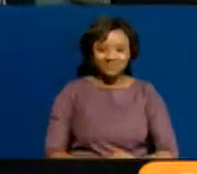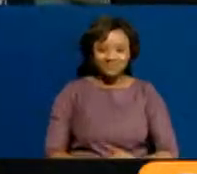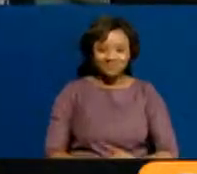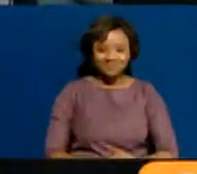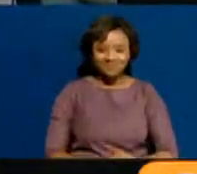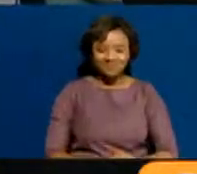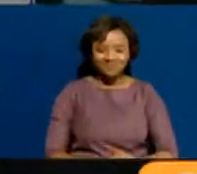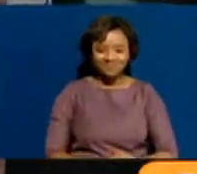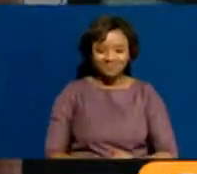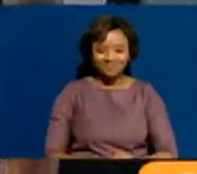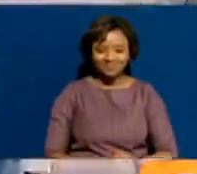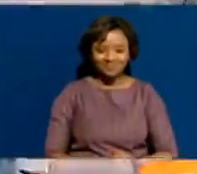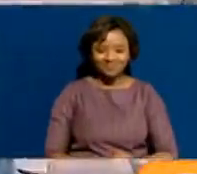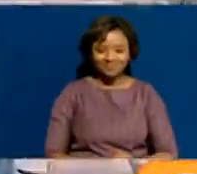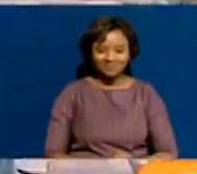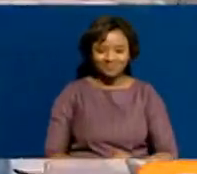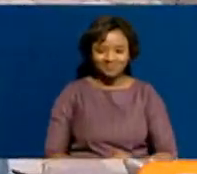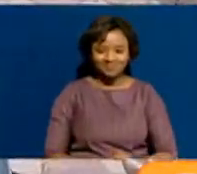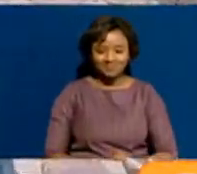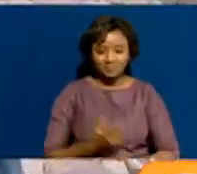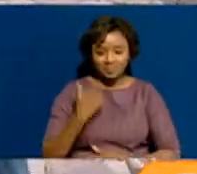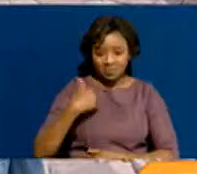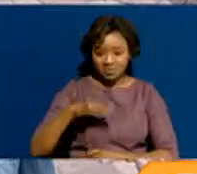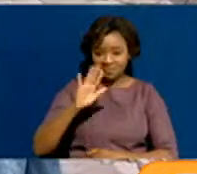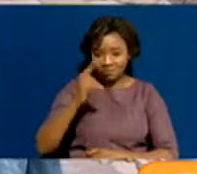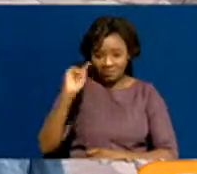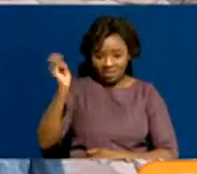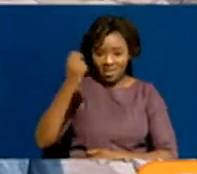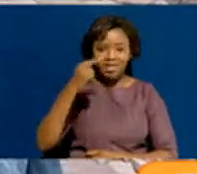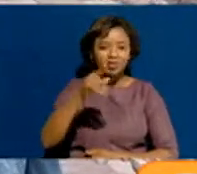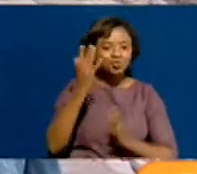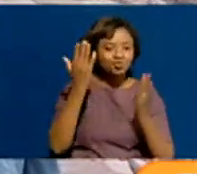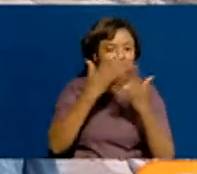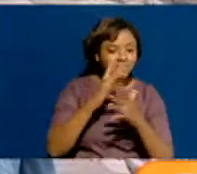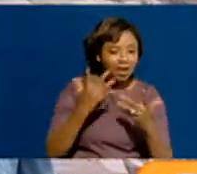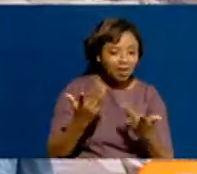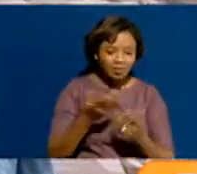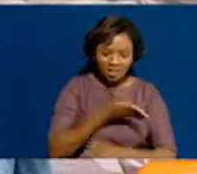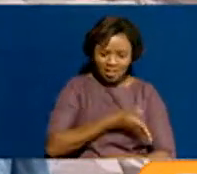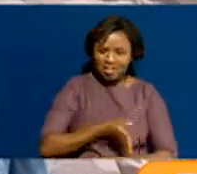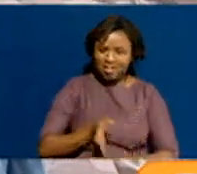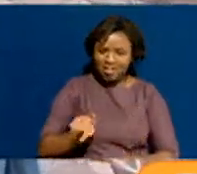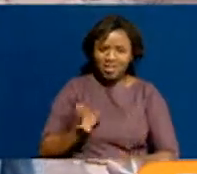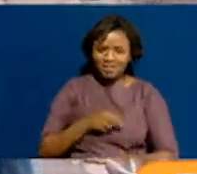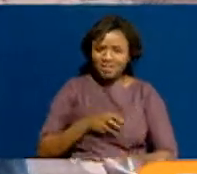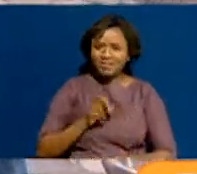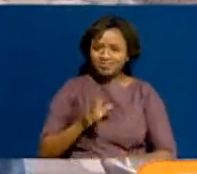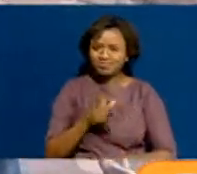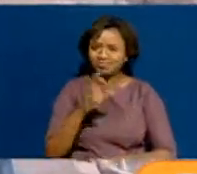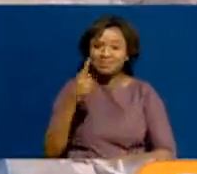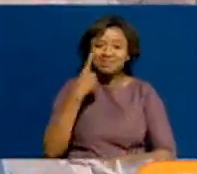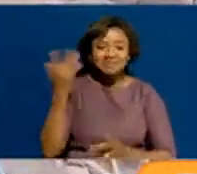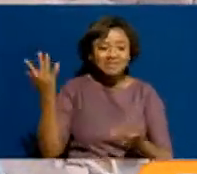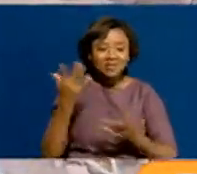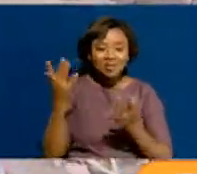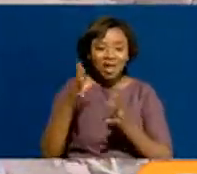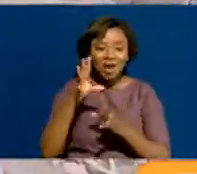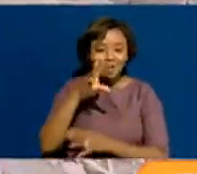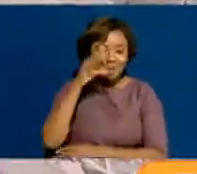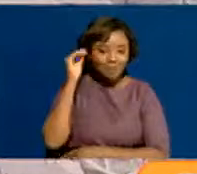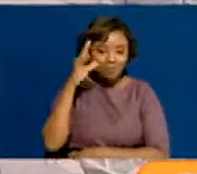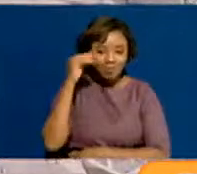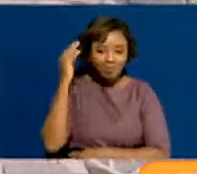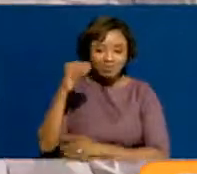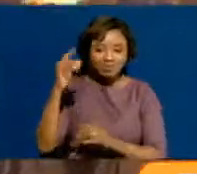Hooray! Engineer Stevens, you're okay. From Kenya. How was your night? It was fine. Traveling overnight to come and see where Moses